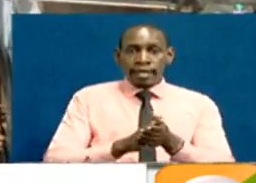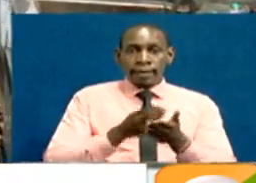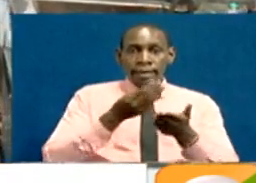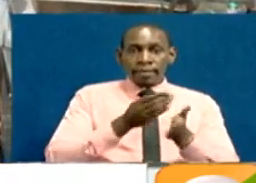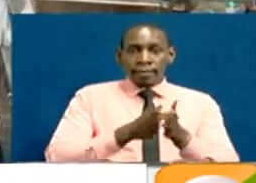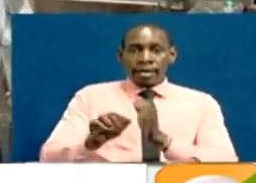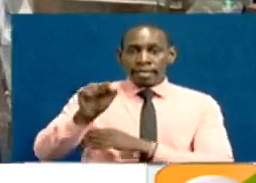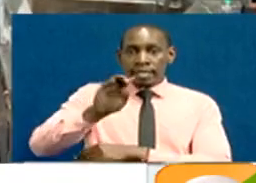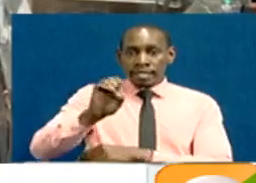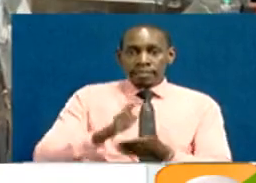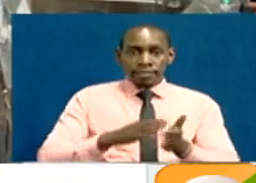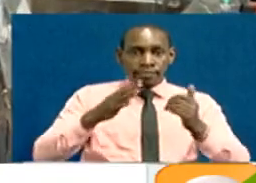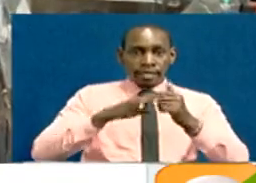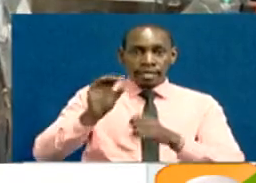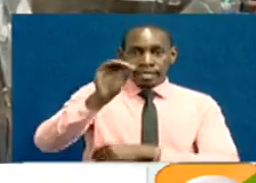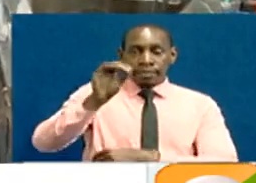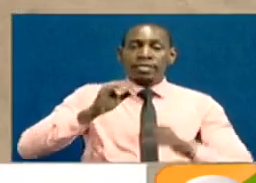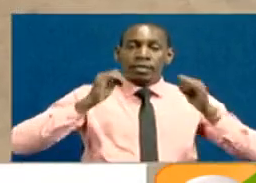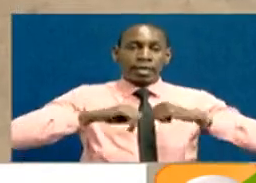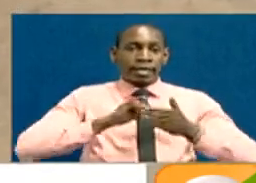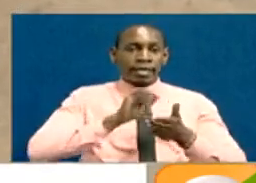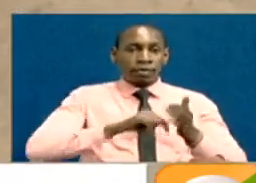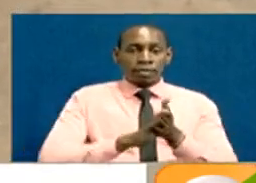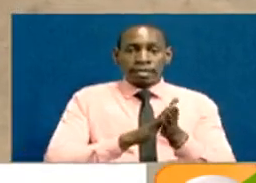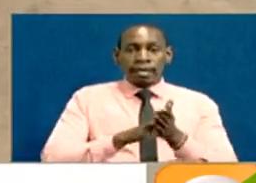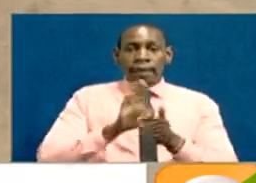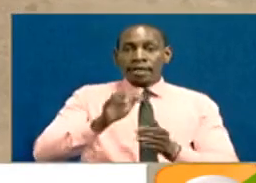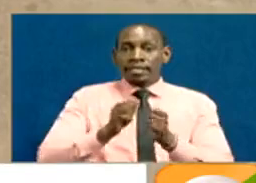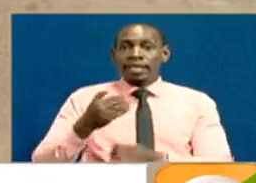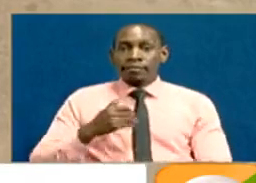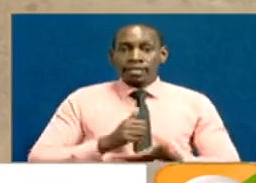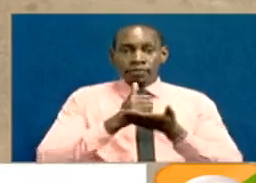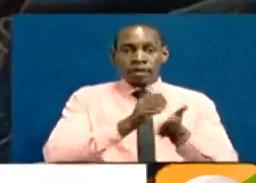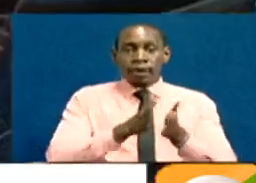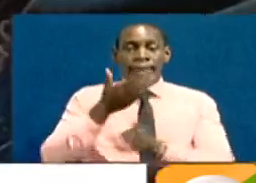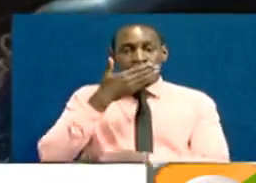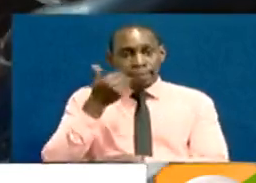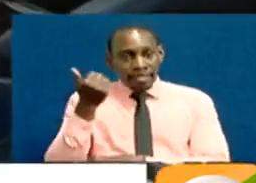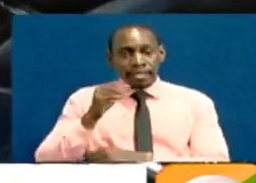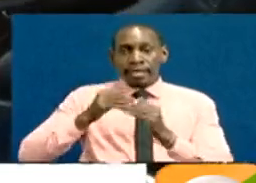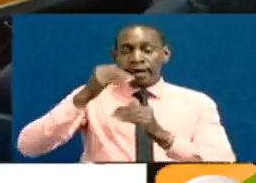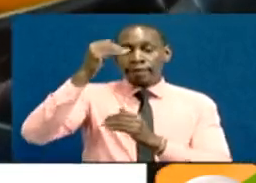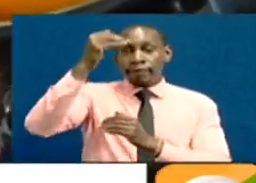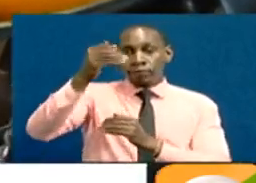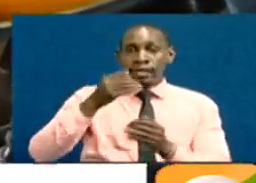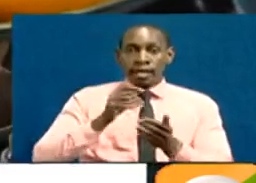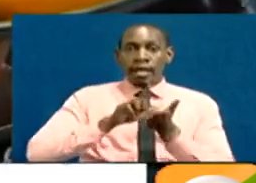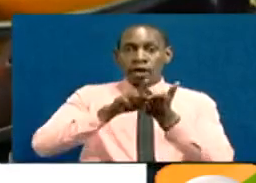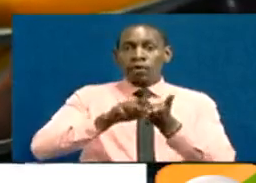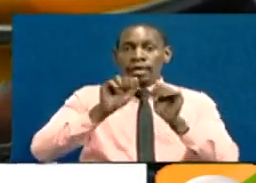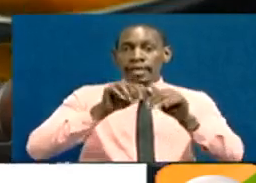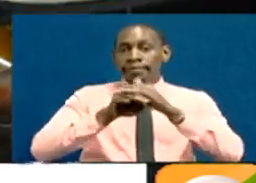for SMEs, with over 90% agreeing that having a strategy will help them plan better for future